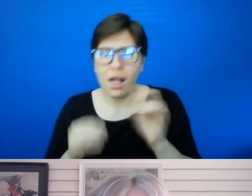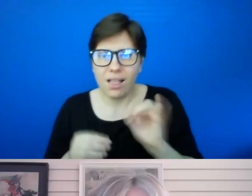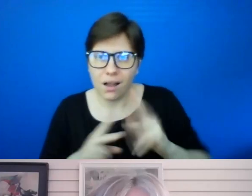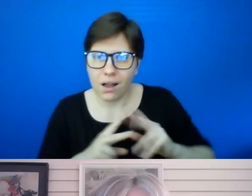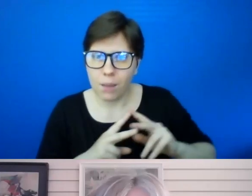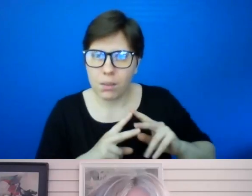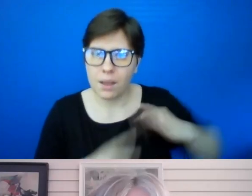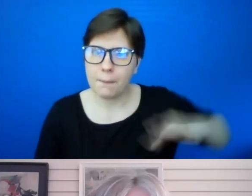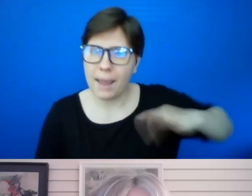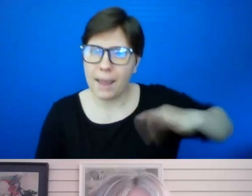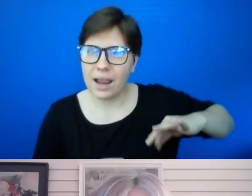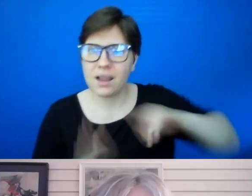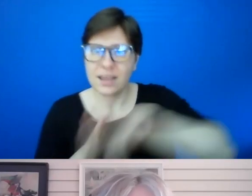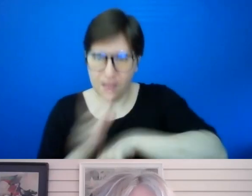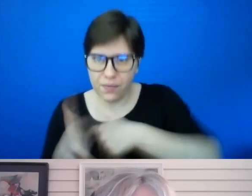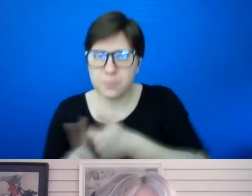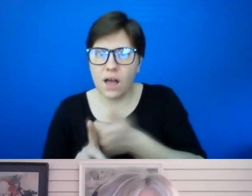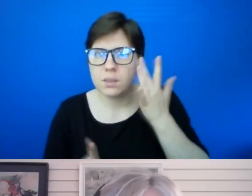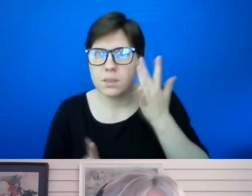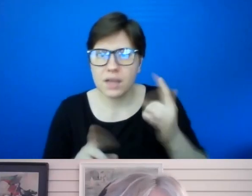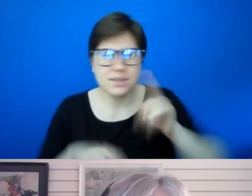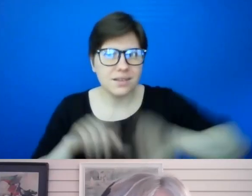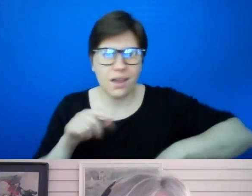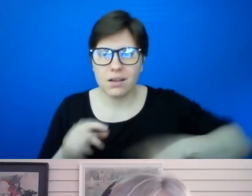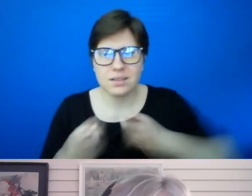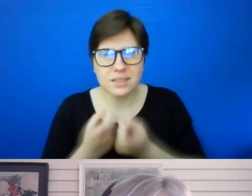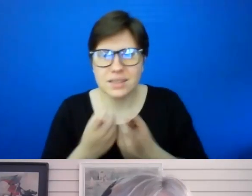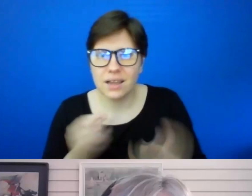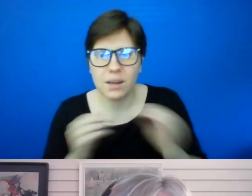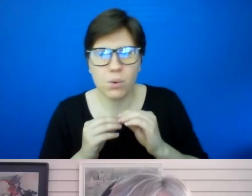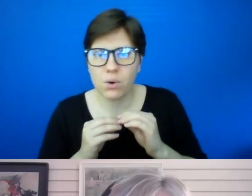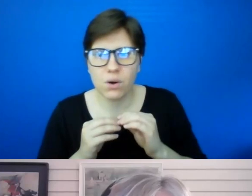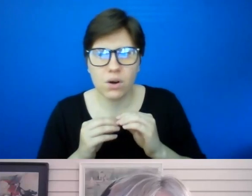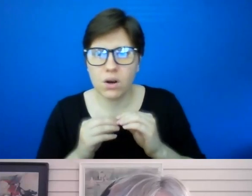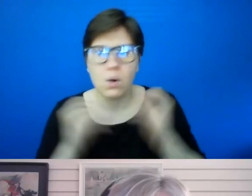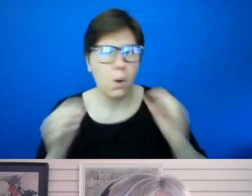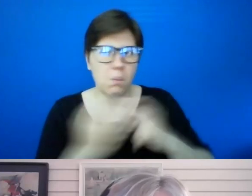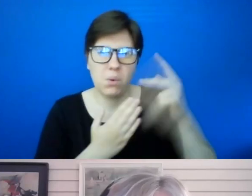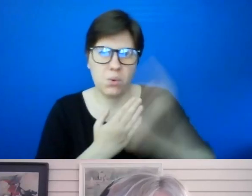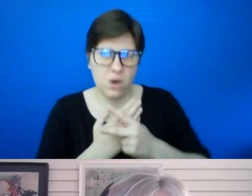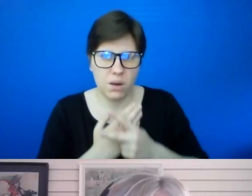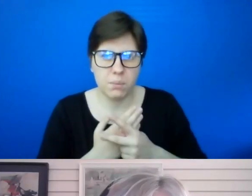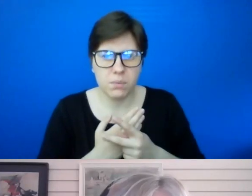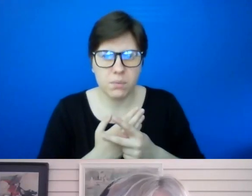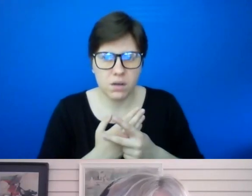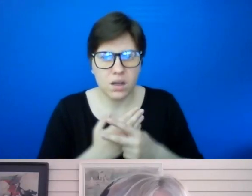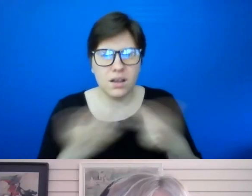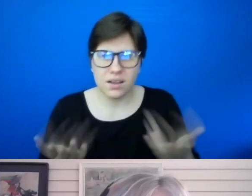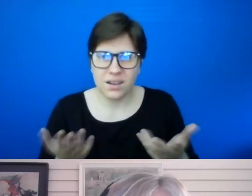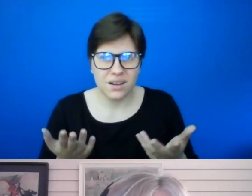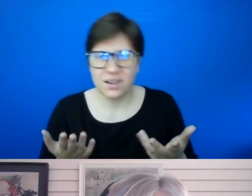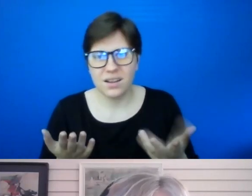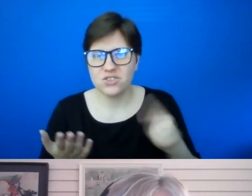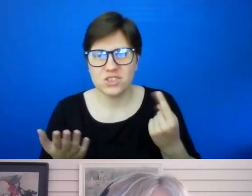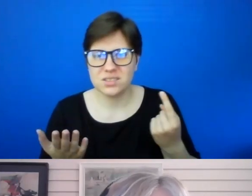in Maine who killed themselves outside of any program. You know,